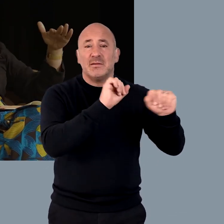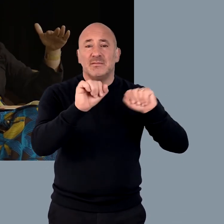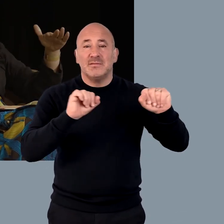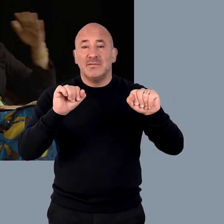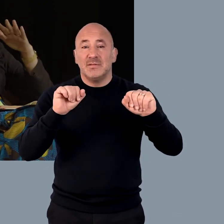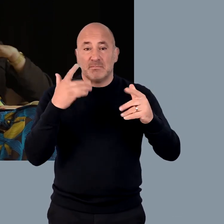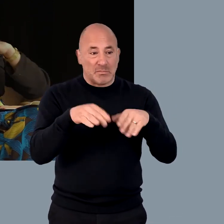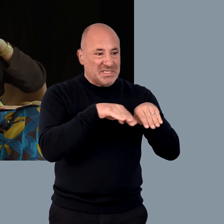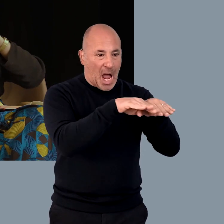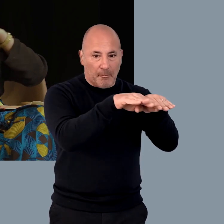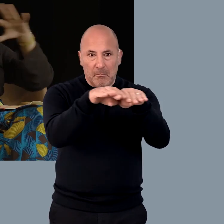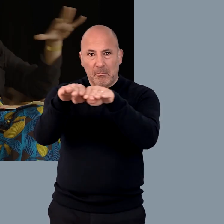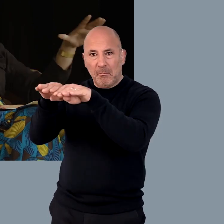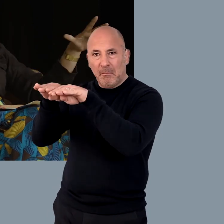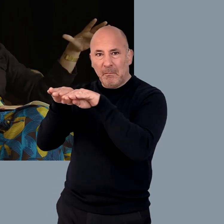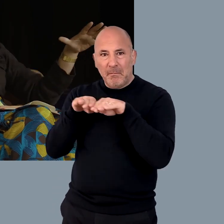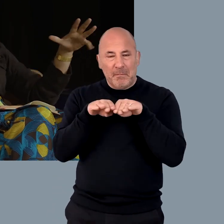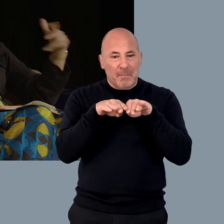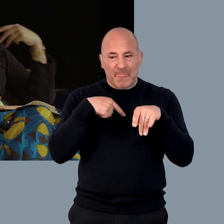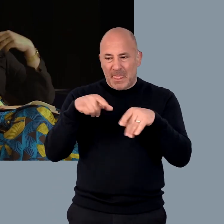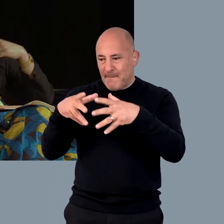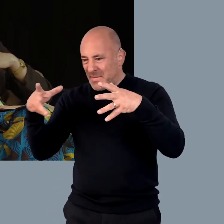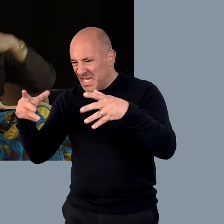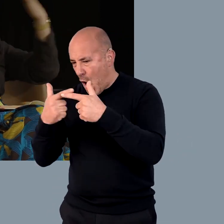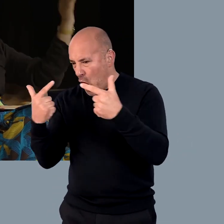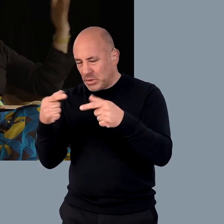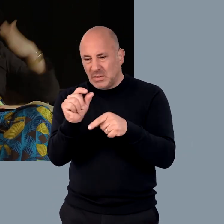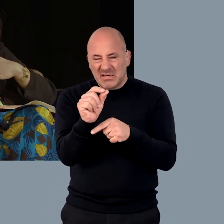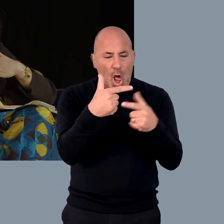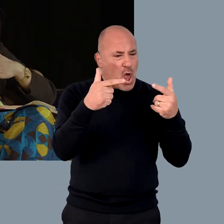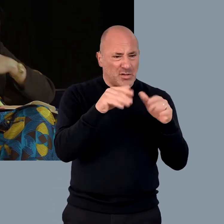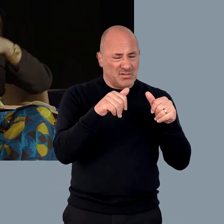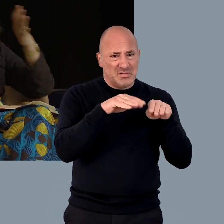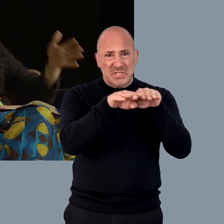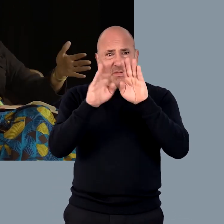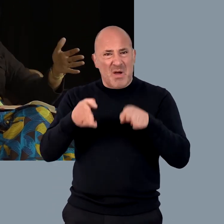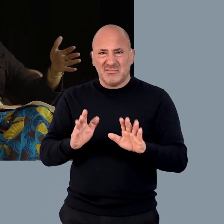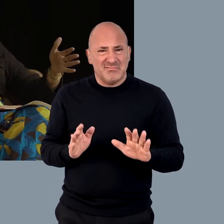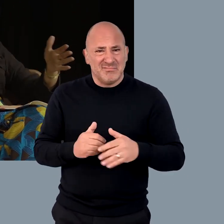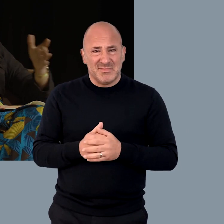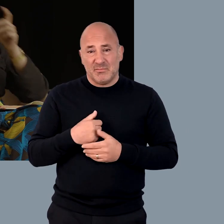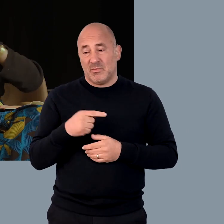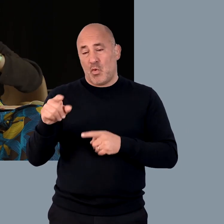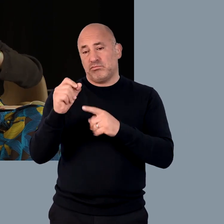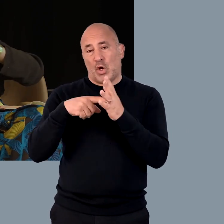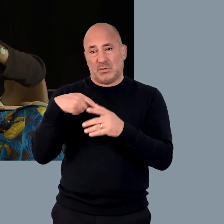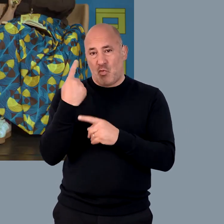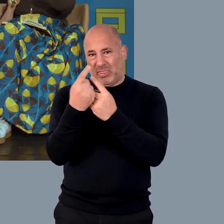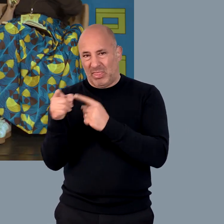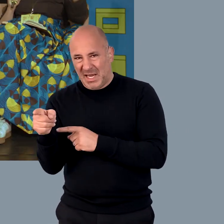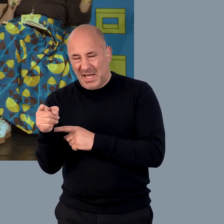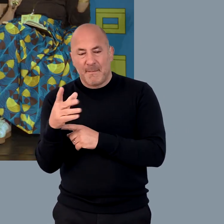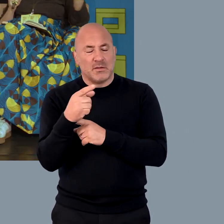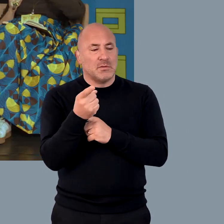things for different, it doesn't have to be equal in the kind of the scale of what you do across all of your work. You might do one thing on